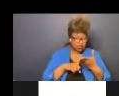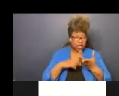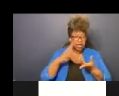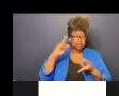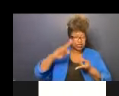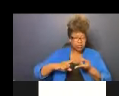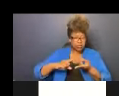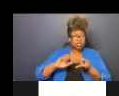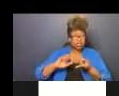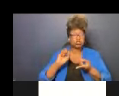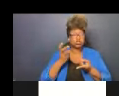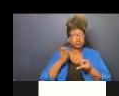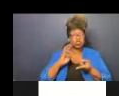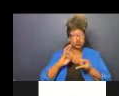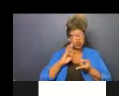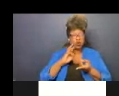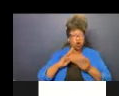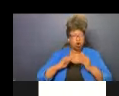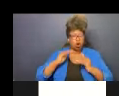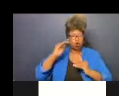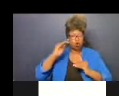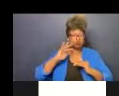designed with climate change in mind.